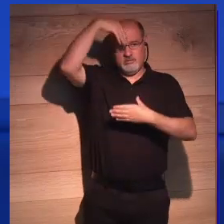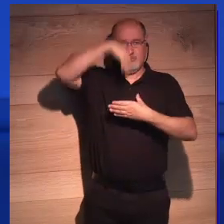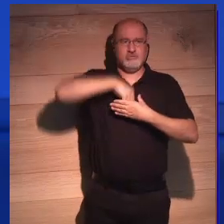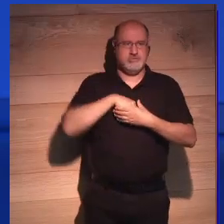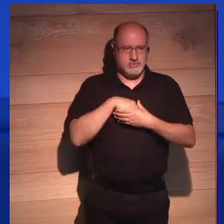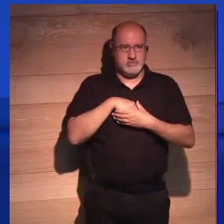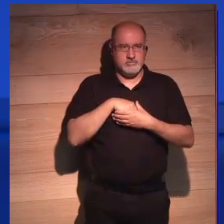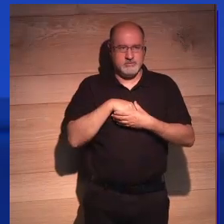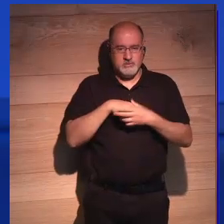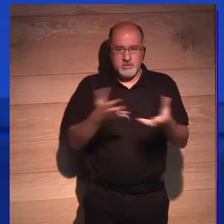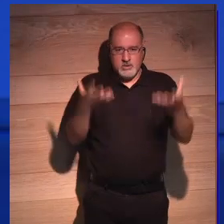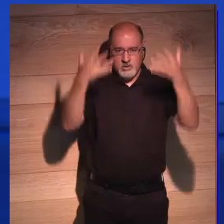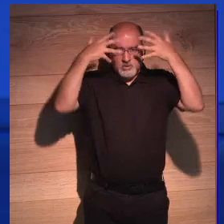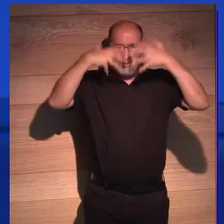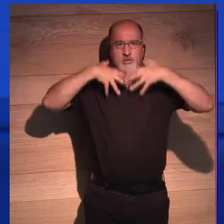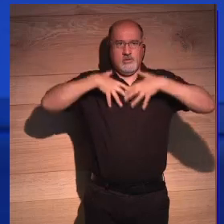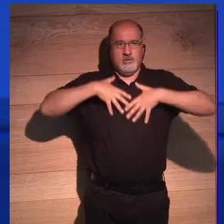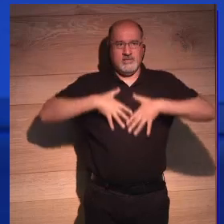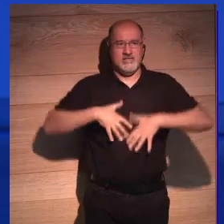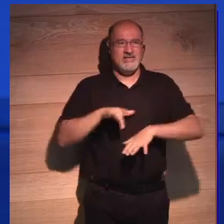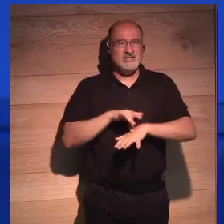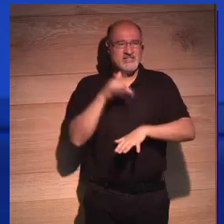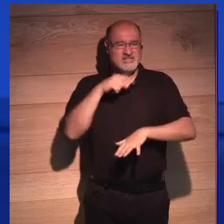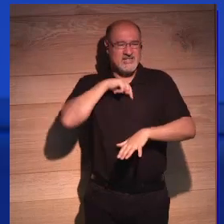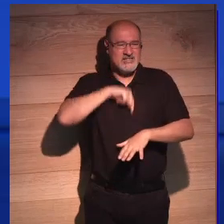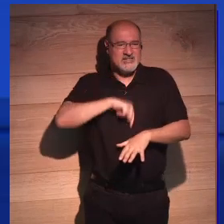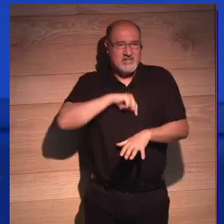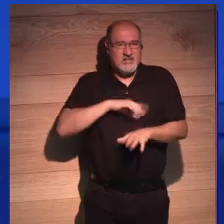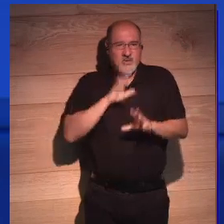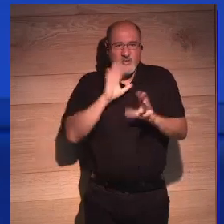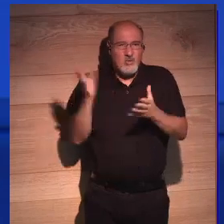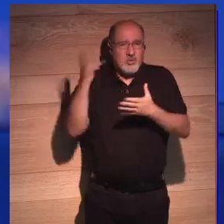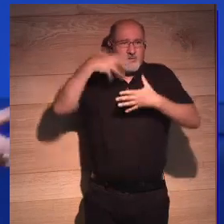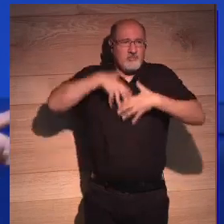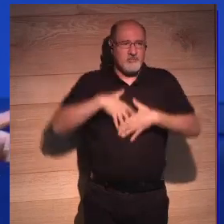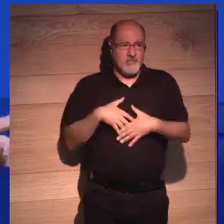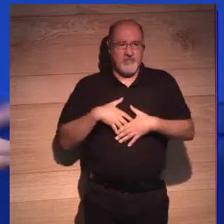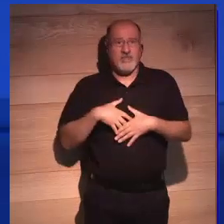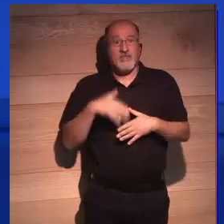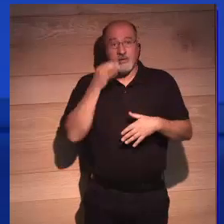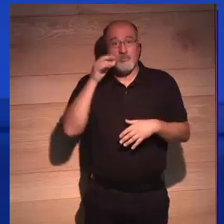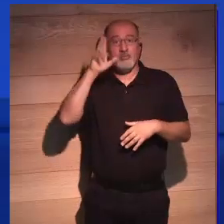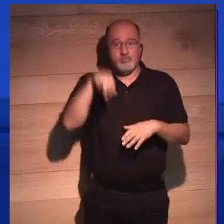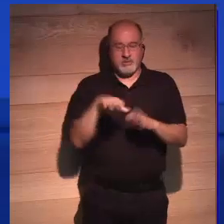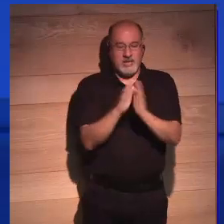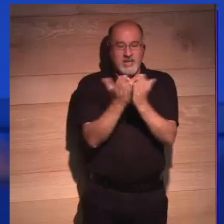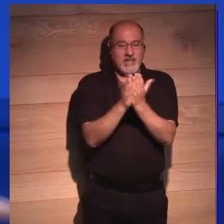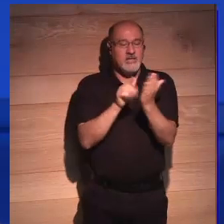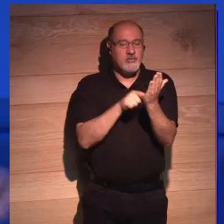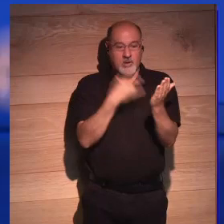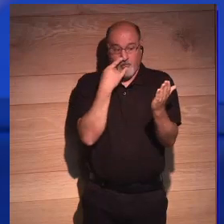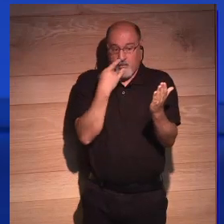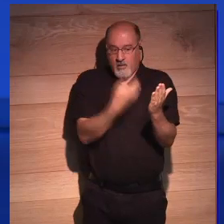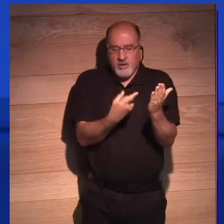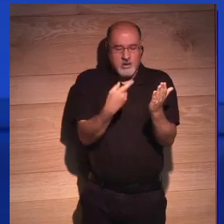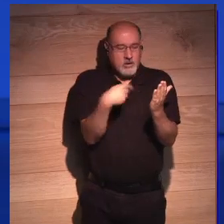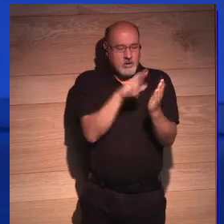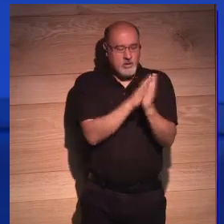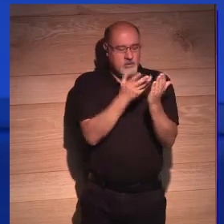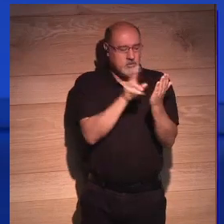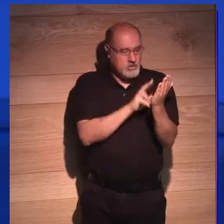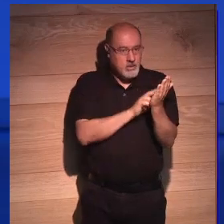of immersion, getting your head into a really good book and not being able to put it down. Maybe it's coding or